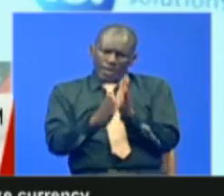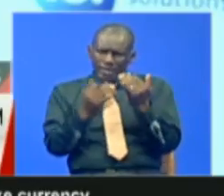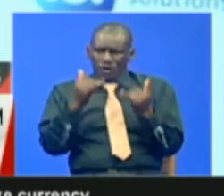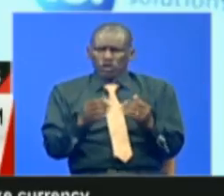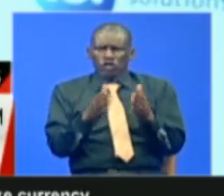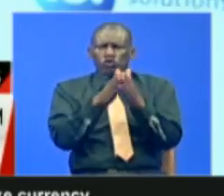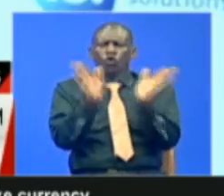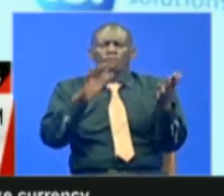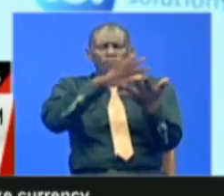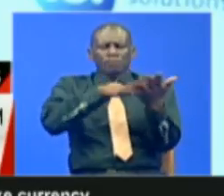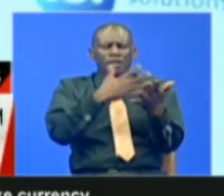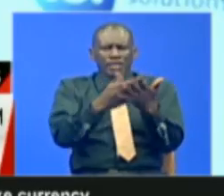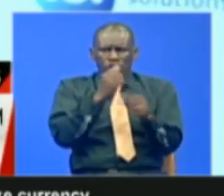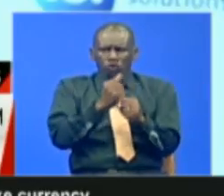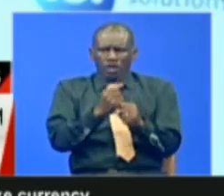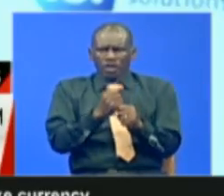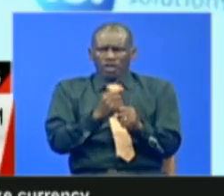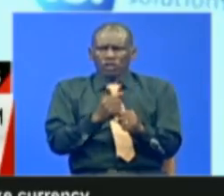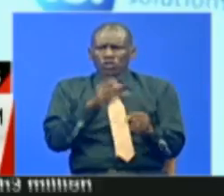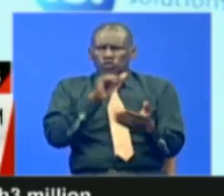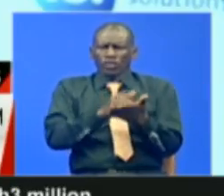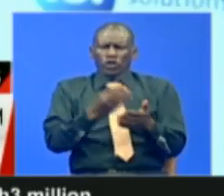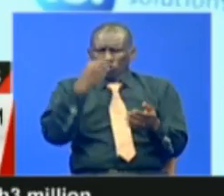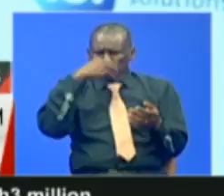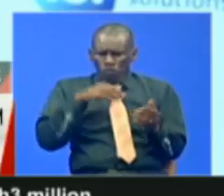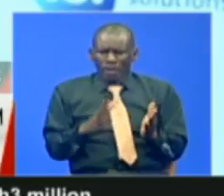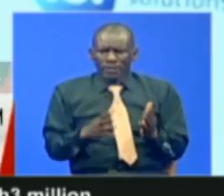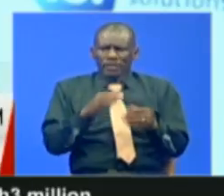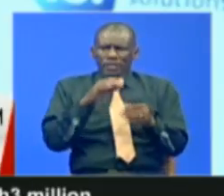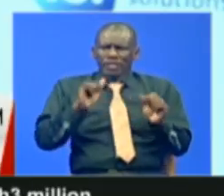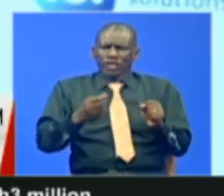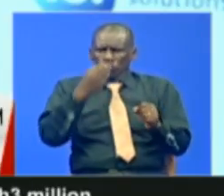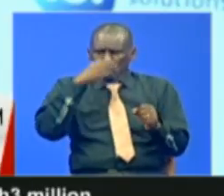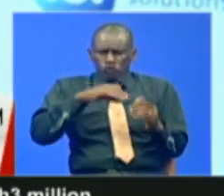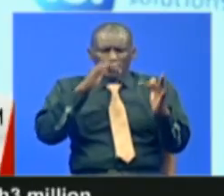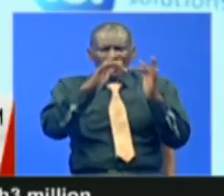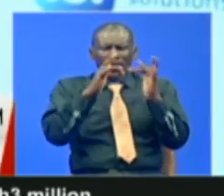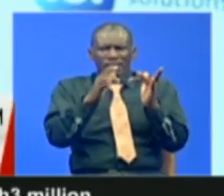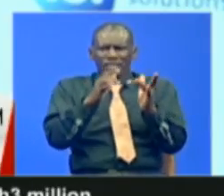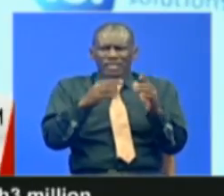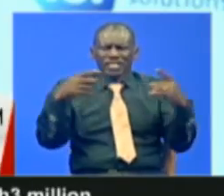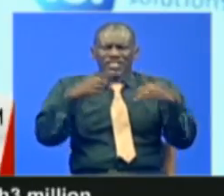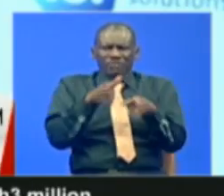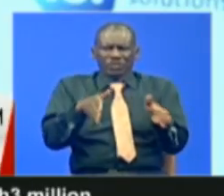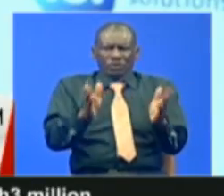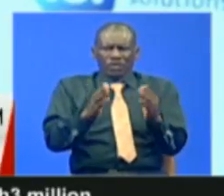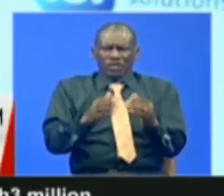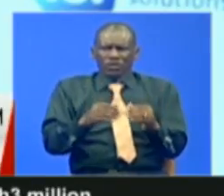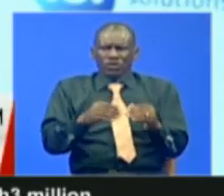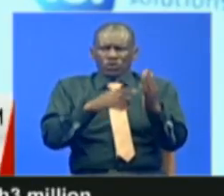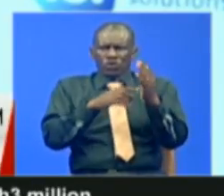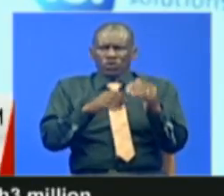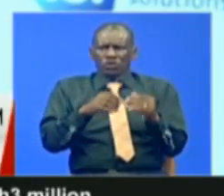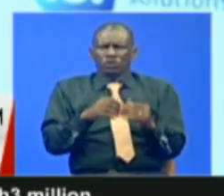open our network as a platform so that consumers can consume the internet in a different way, like you would a